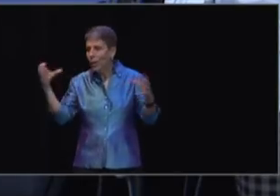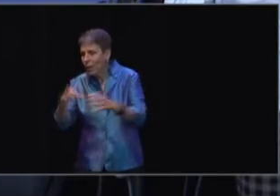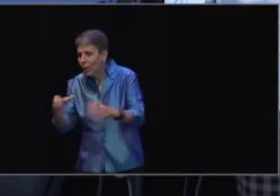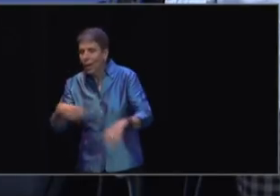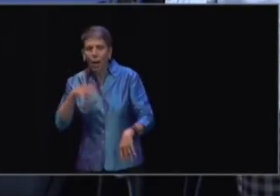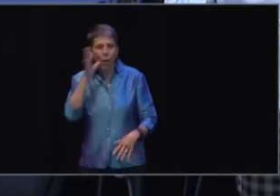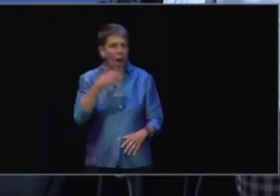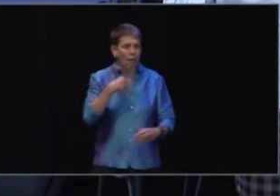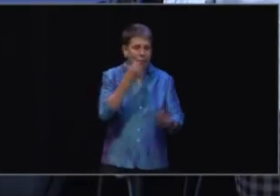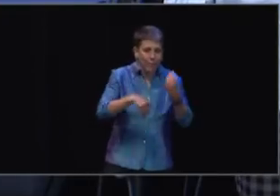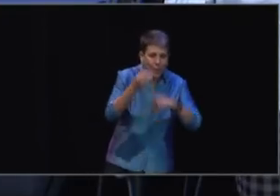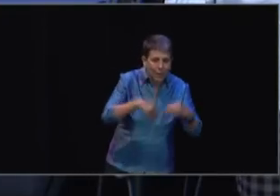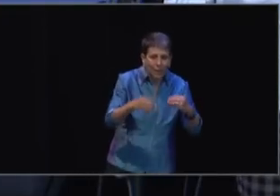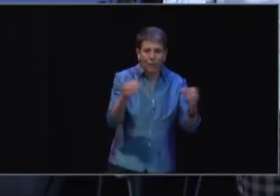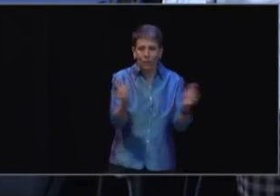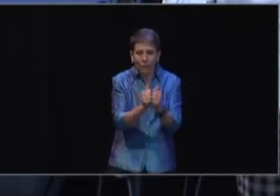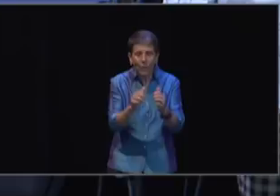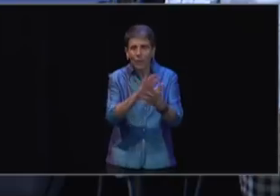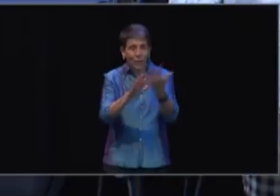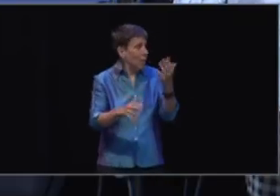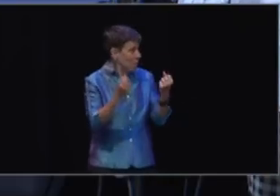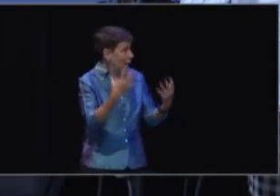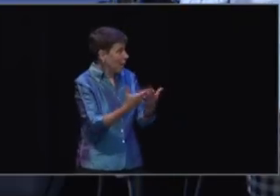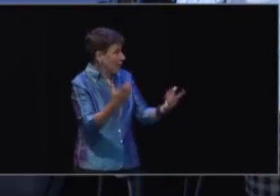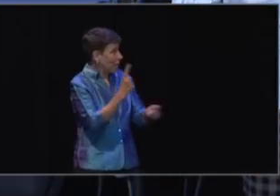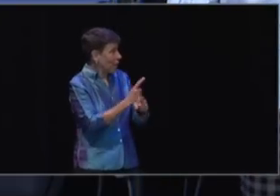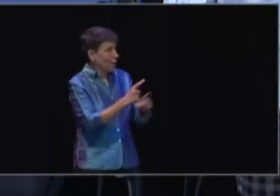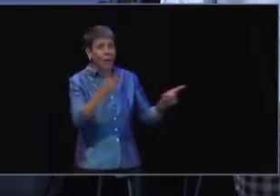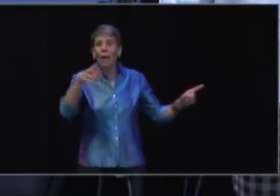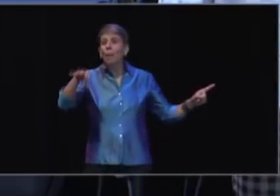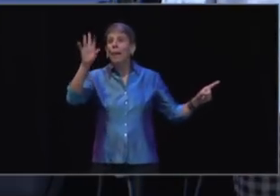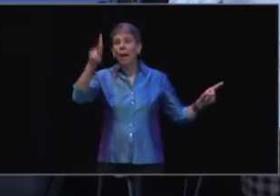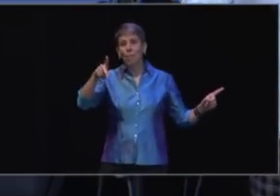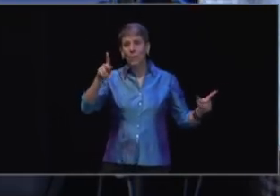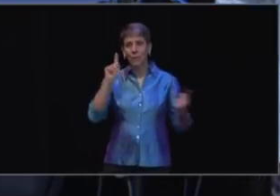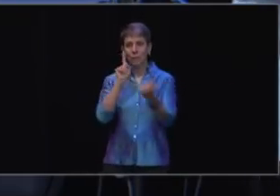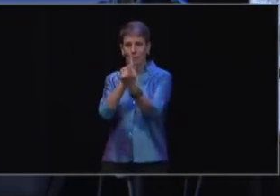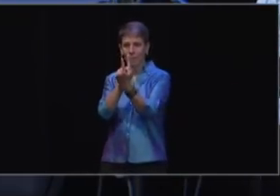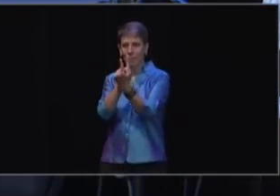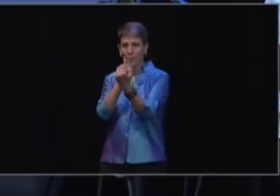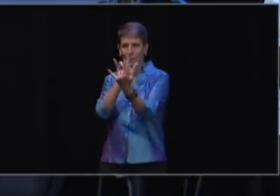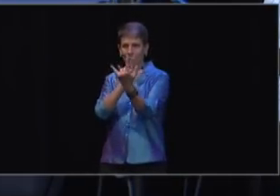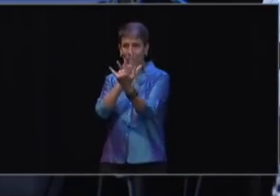picnics. There's a whole lot of stuff going on, right? Right, pickups. Pickups, right. Oh, that one.